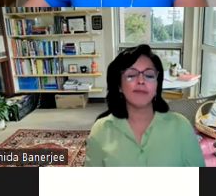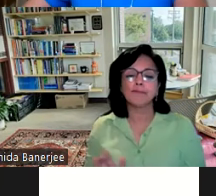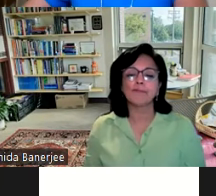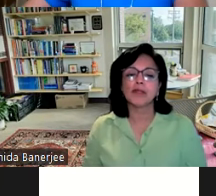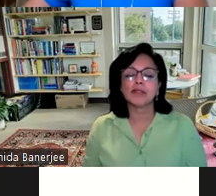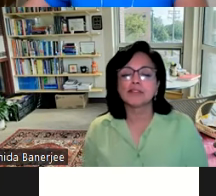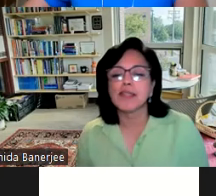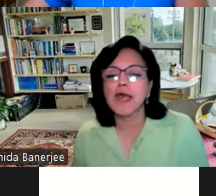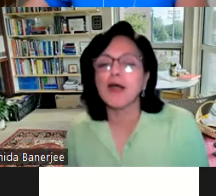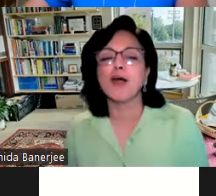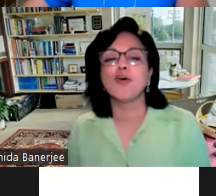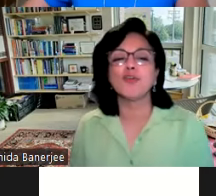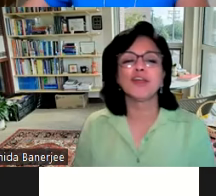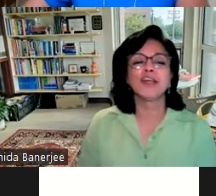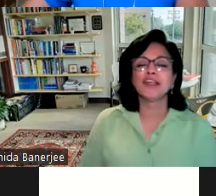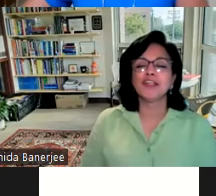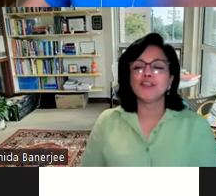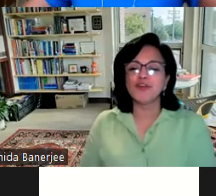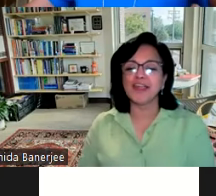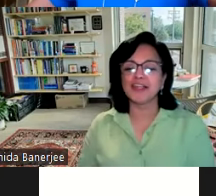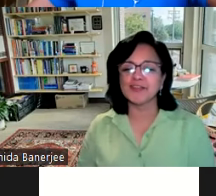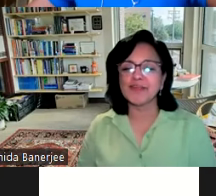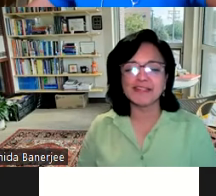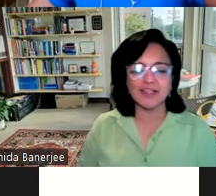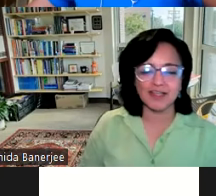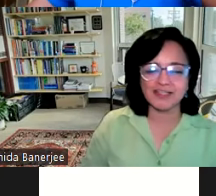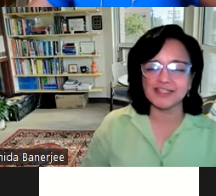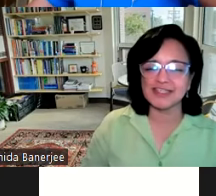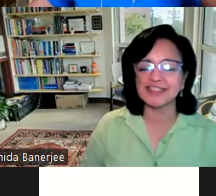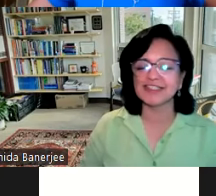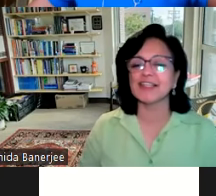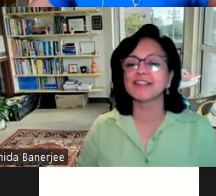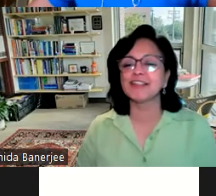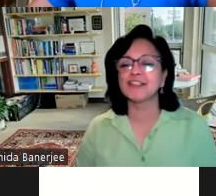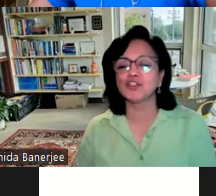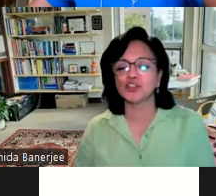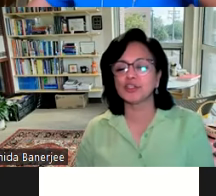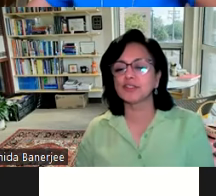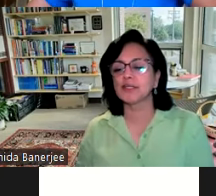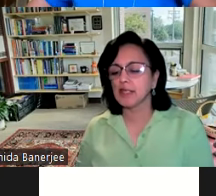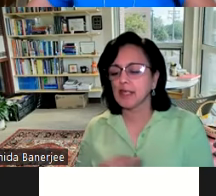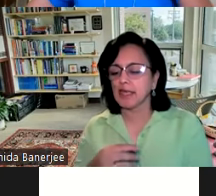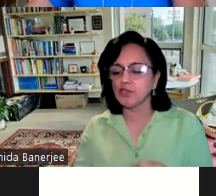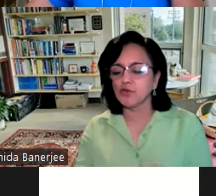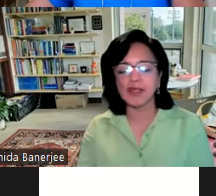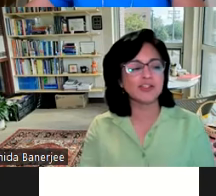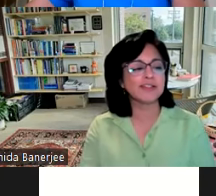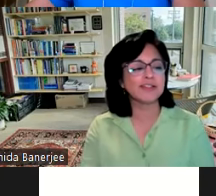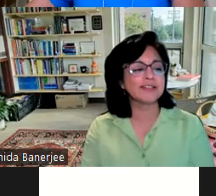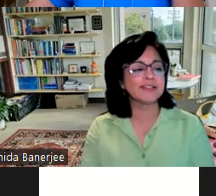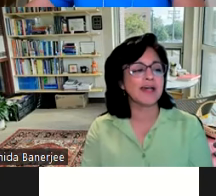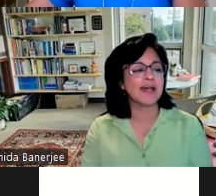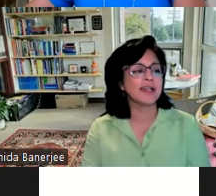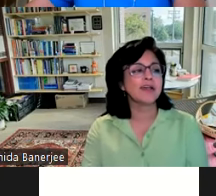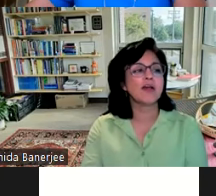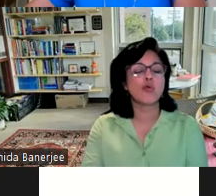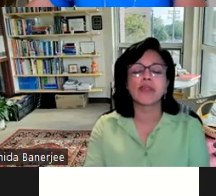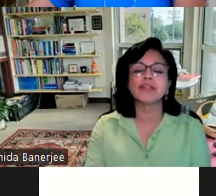Okay, so now you get to be the scientists and the teachers, and you get to